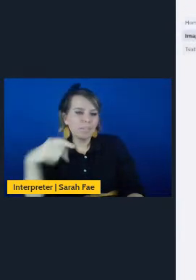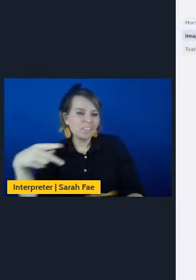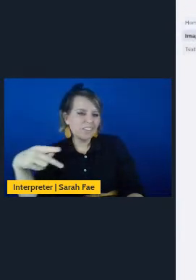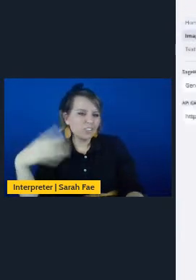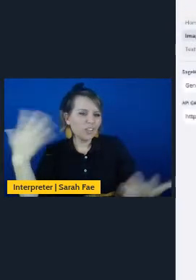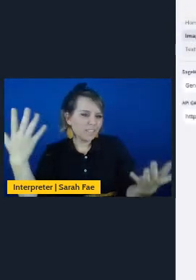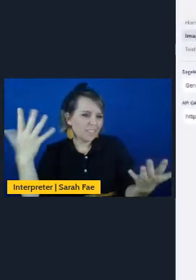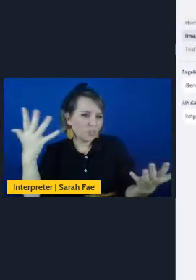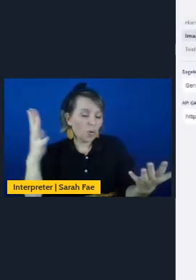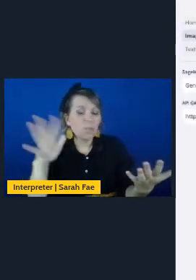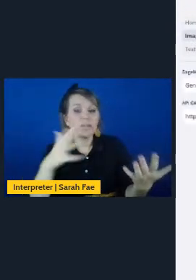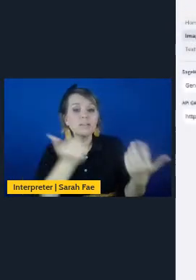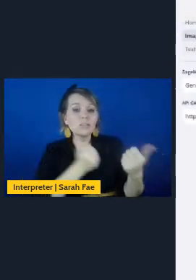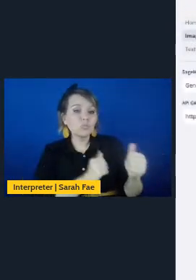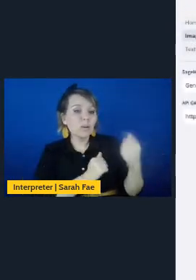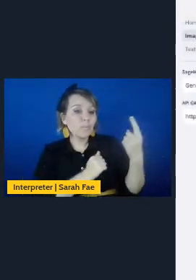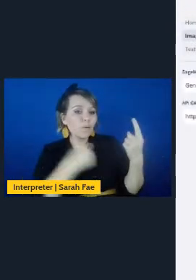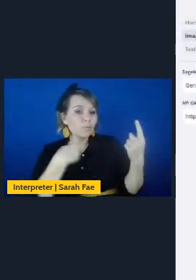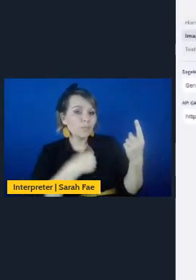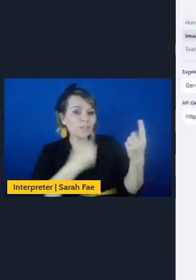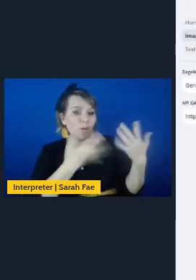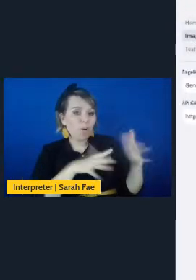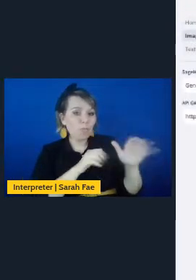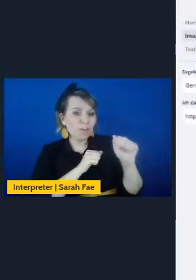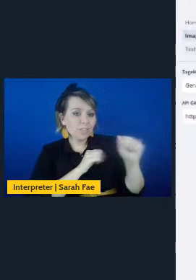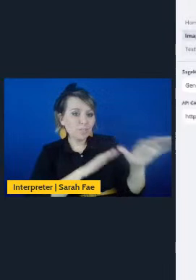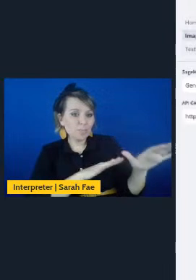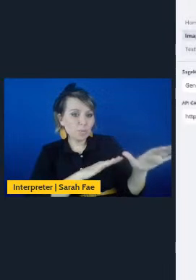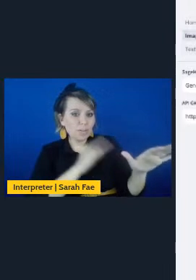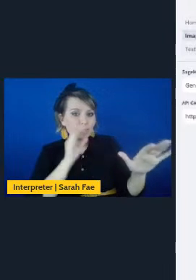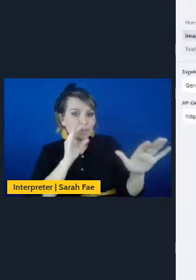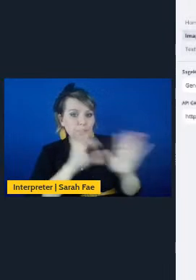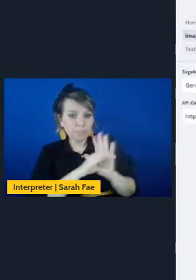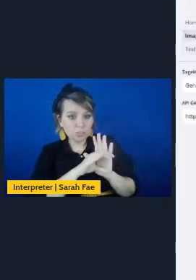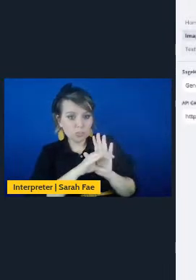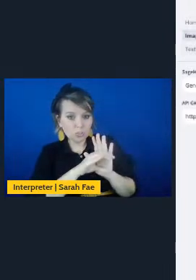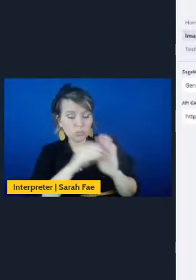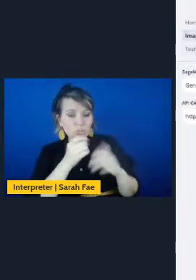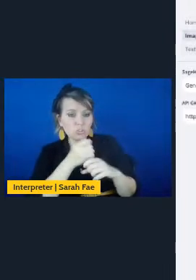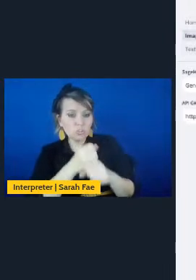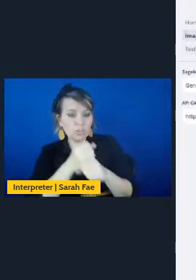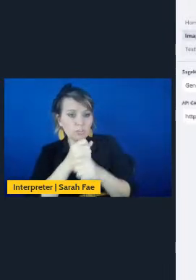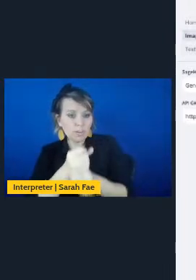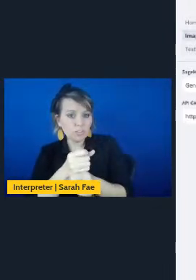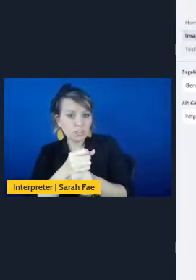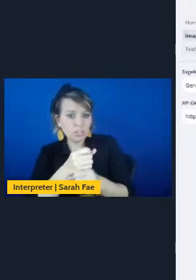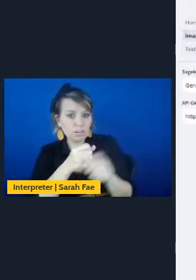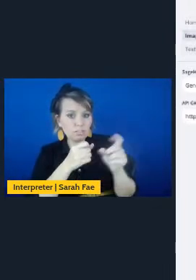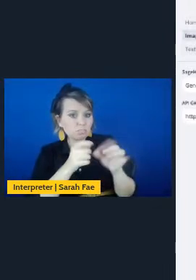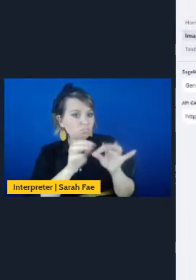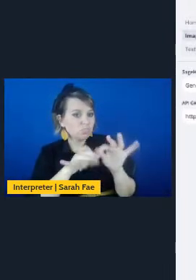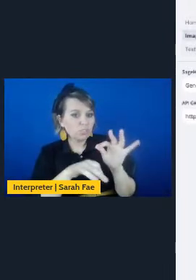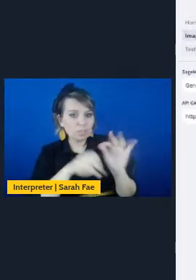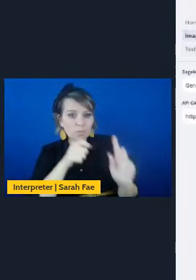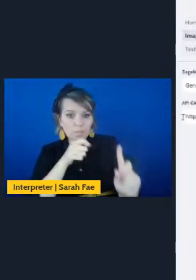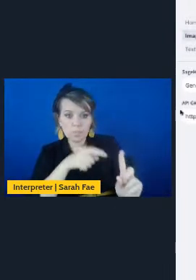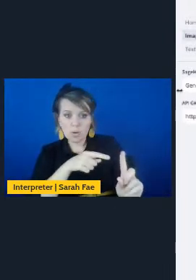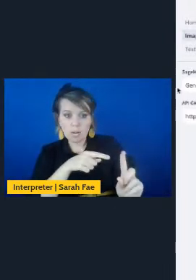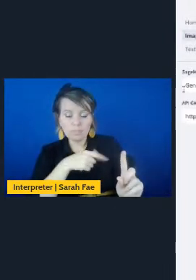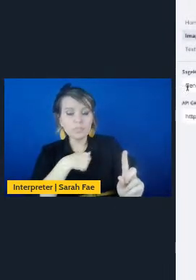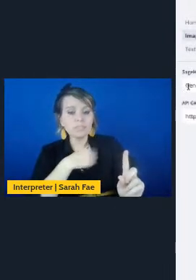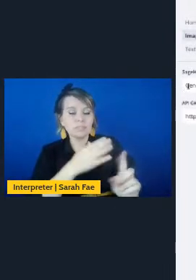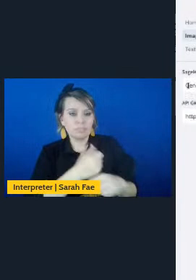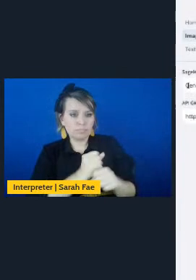the one that we have already deployed, which is the image generation. So this is a simple prompt, and I'm going to generate an